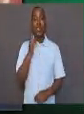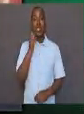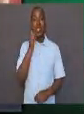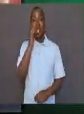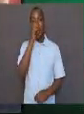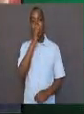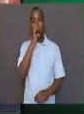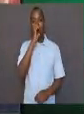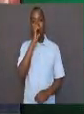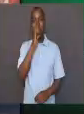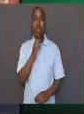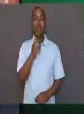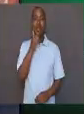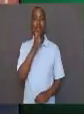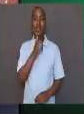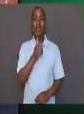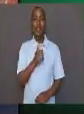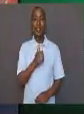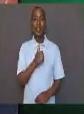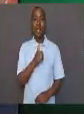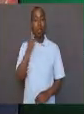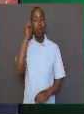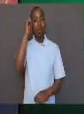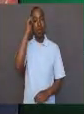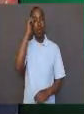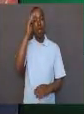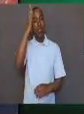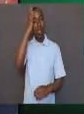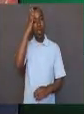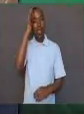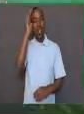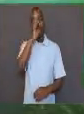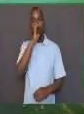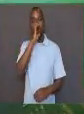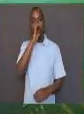Ethiopian biologist, Dr. Akiliu Lema.